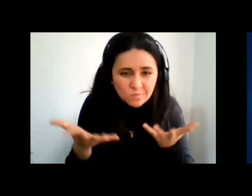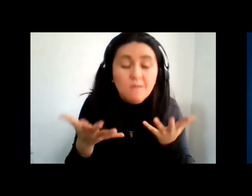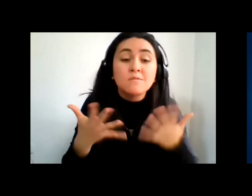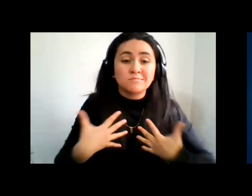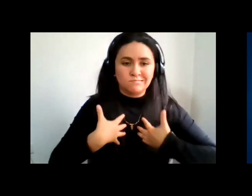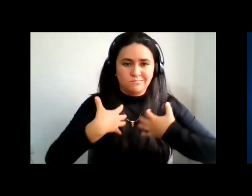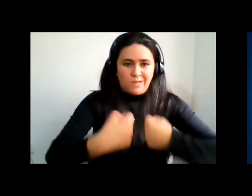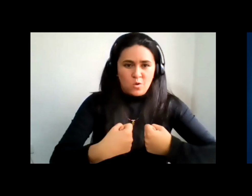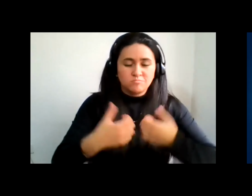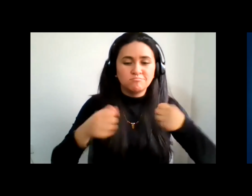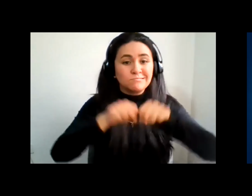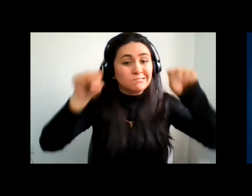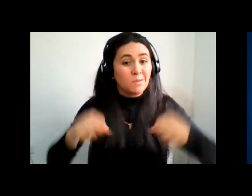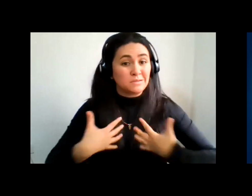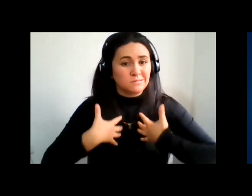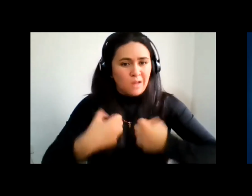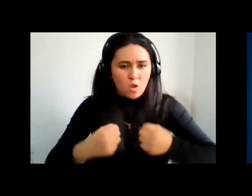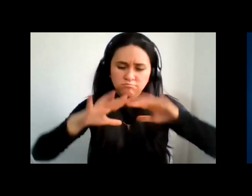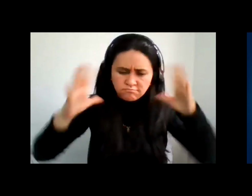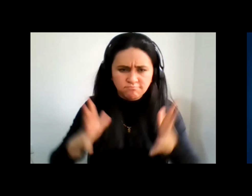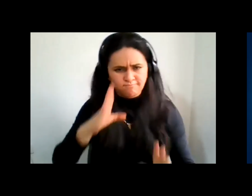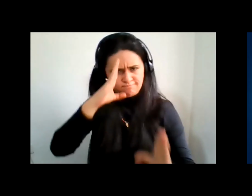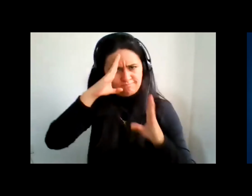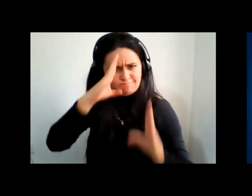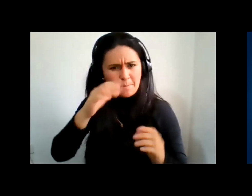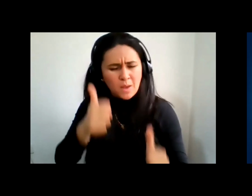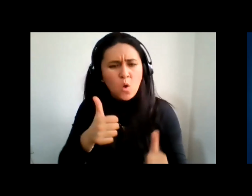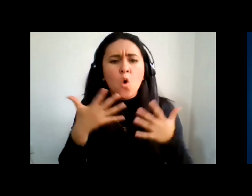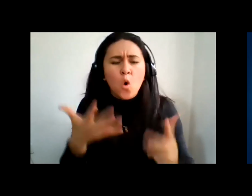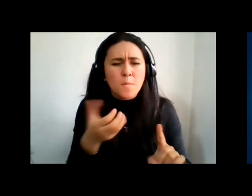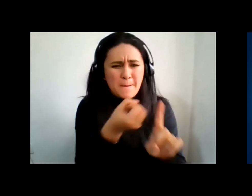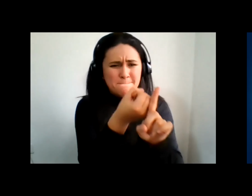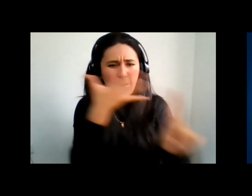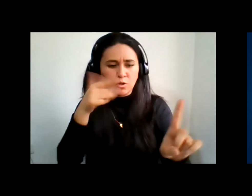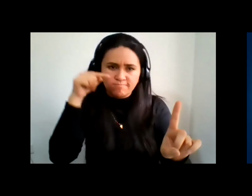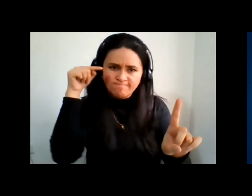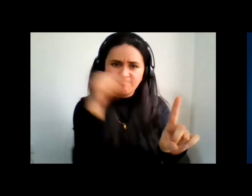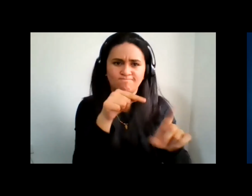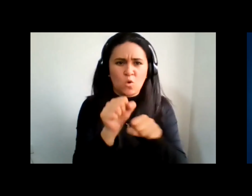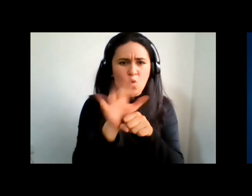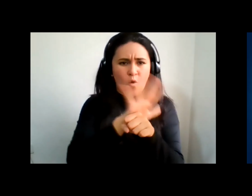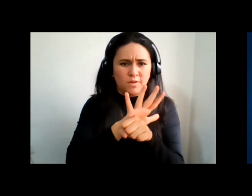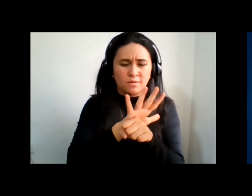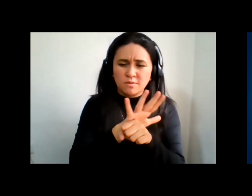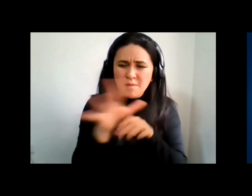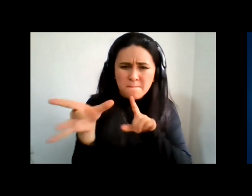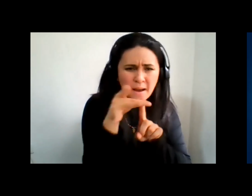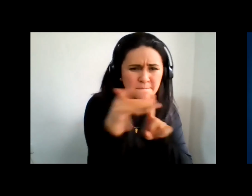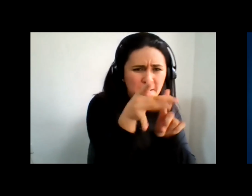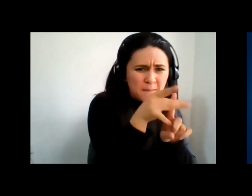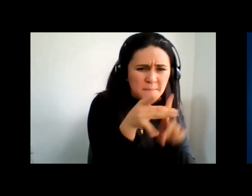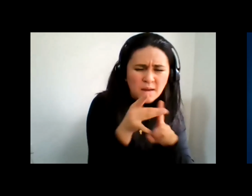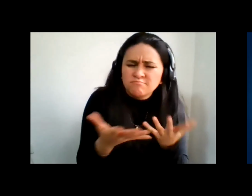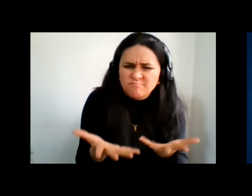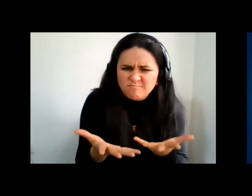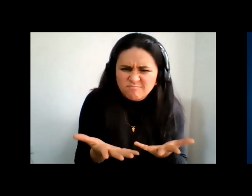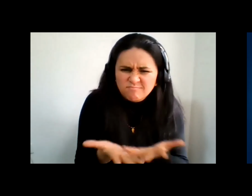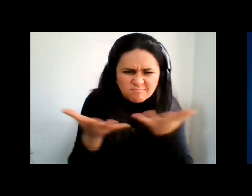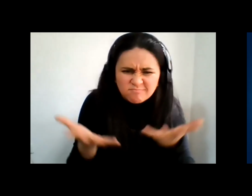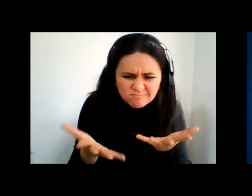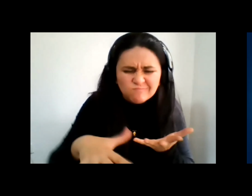In particular, also looking at the impact of COVID-19 on what has happened in the provision of essential health services.